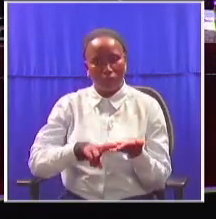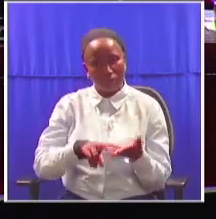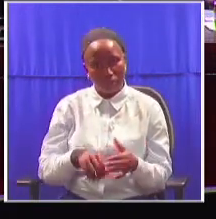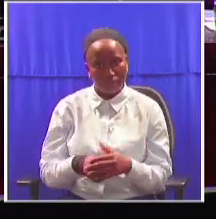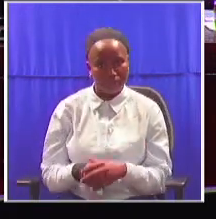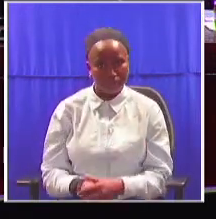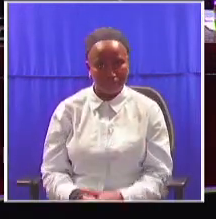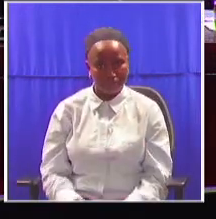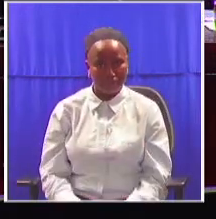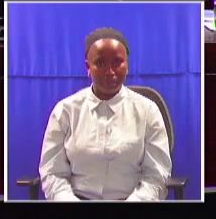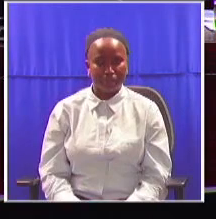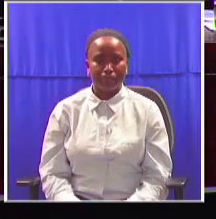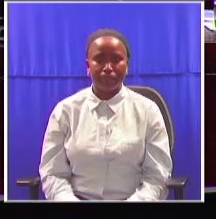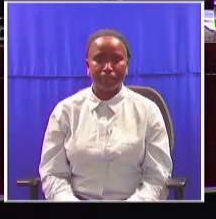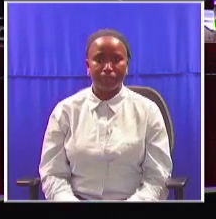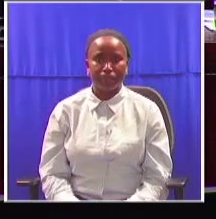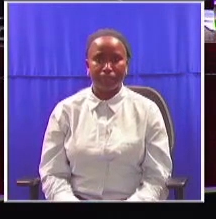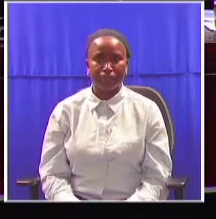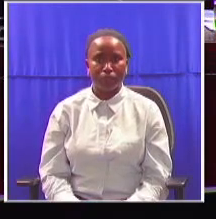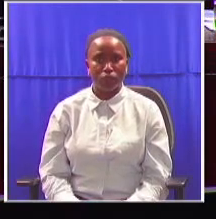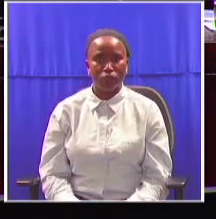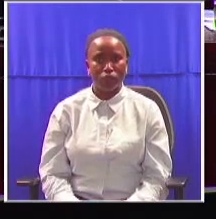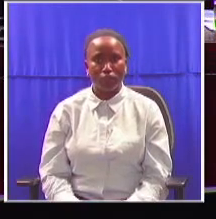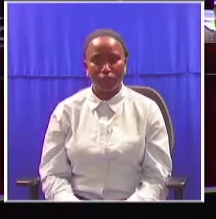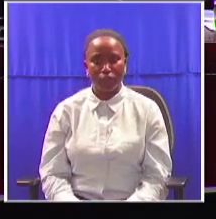Uri ndiime panda ha parlamente,